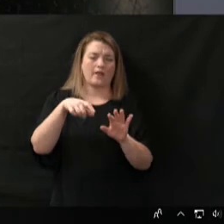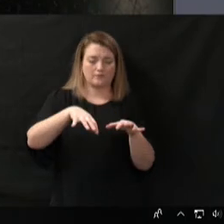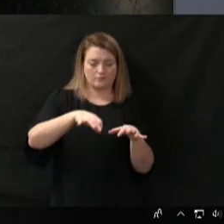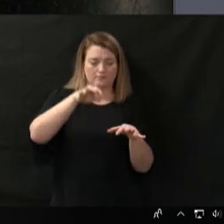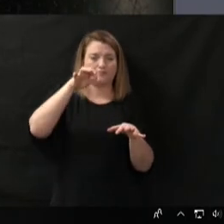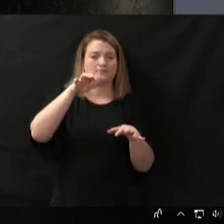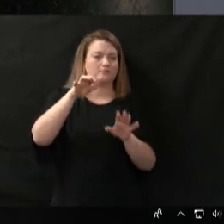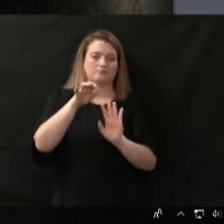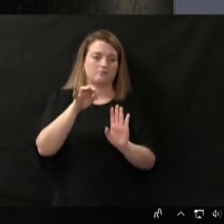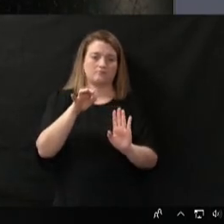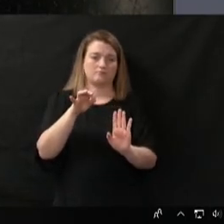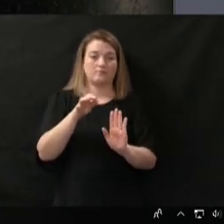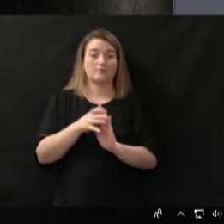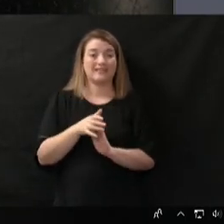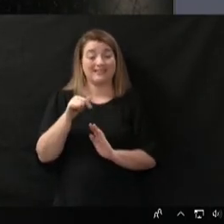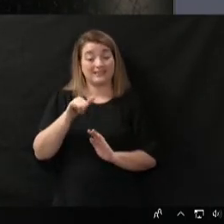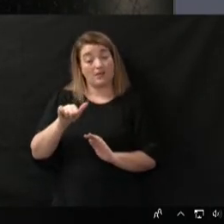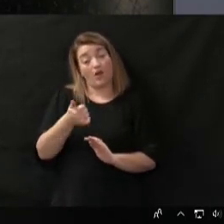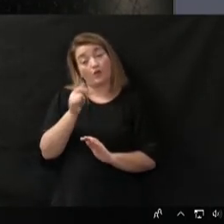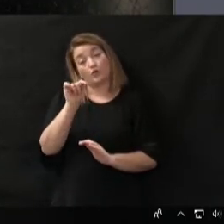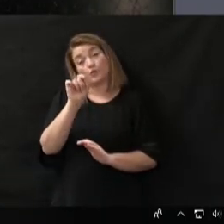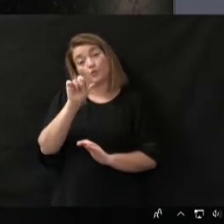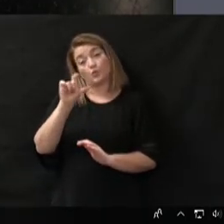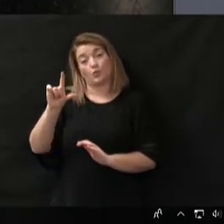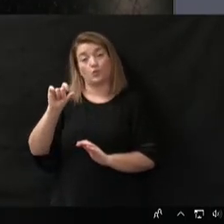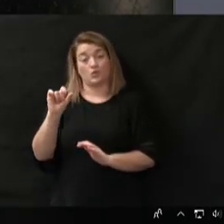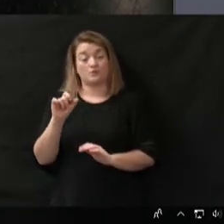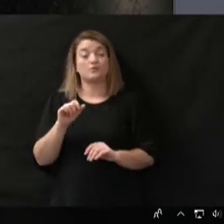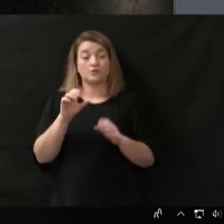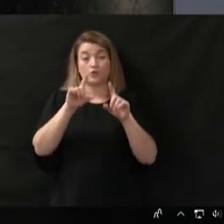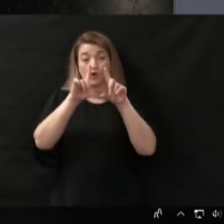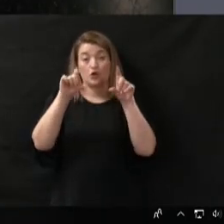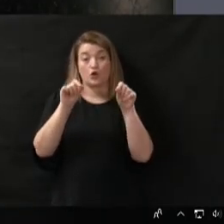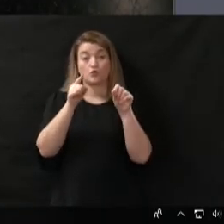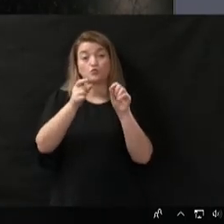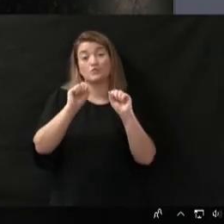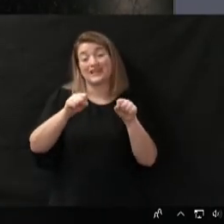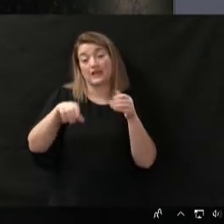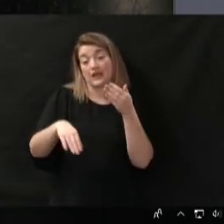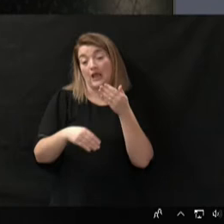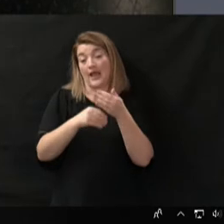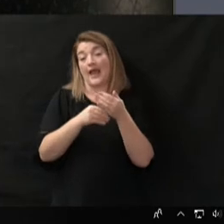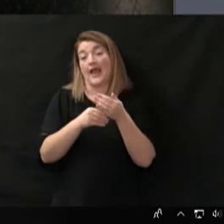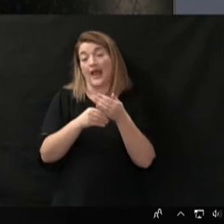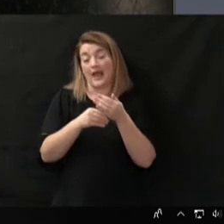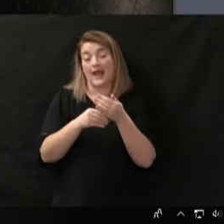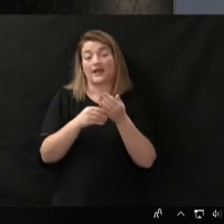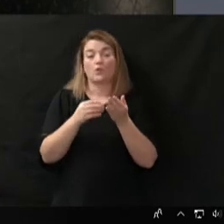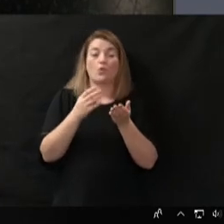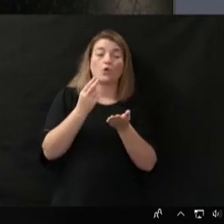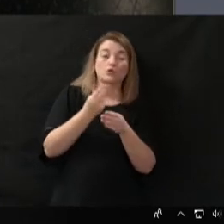is another tool card, another supplementary deck card that you can use to talk about this.